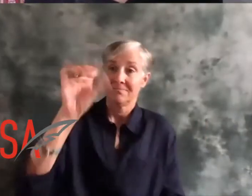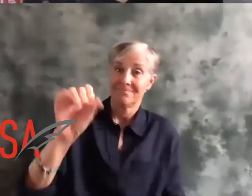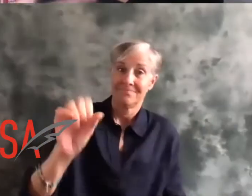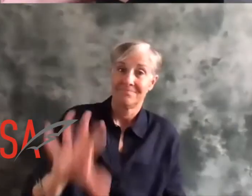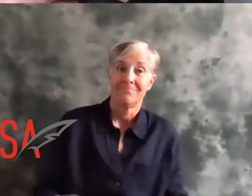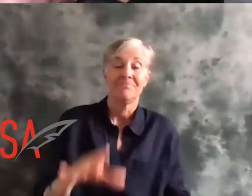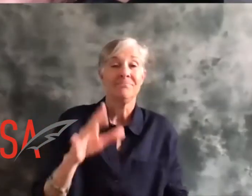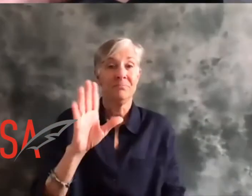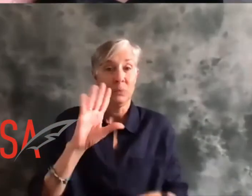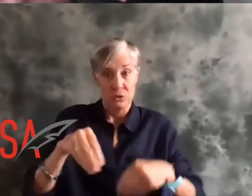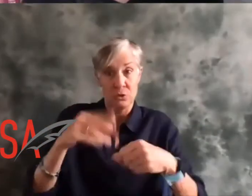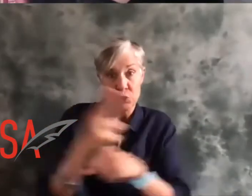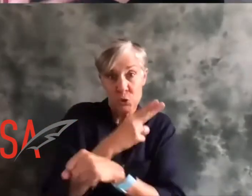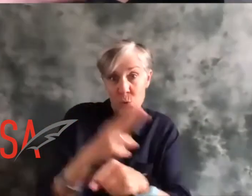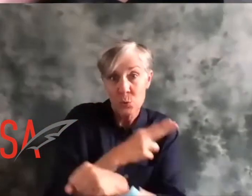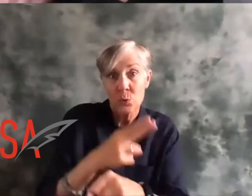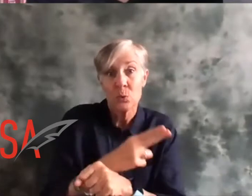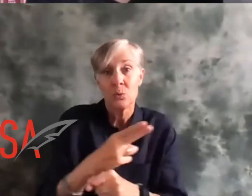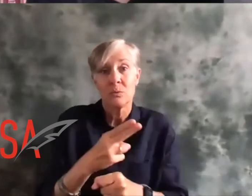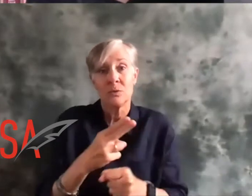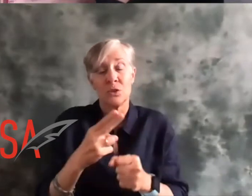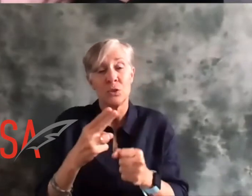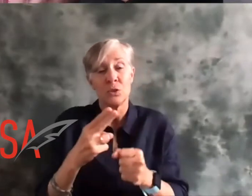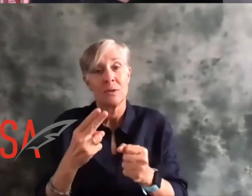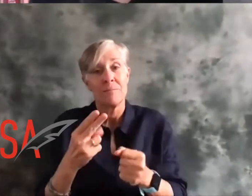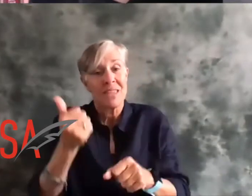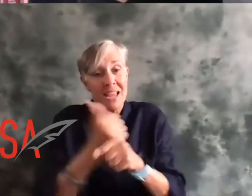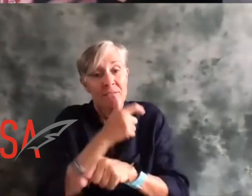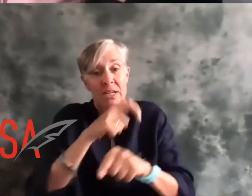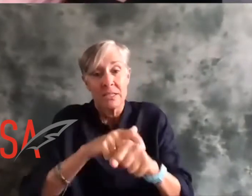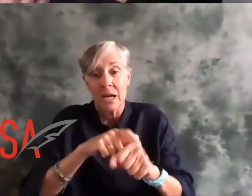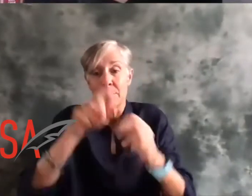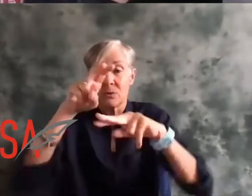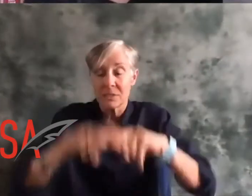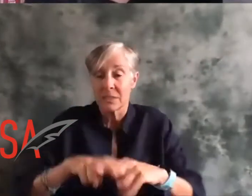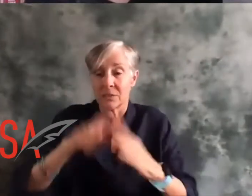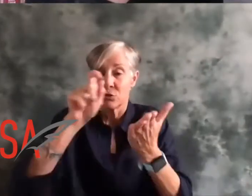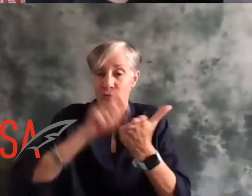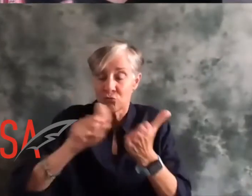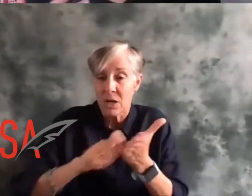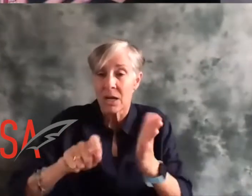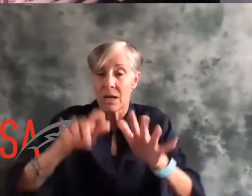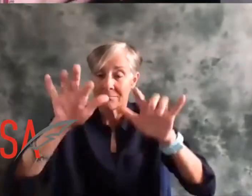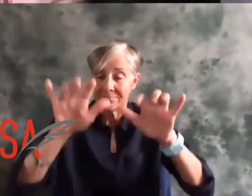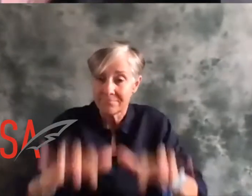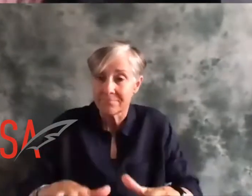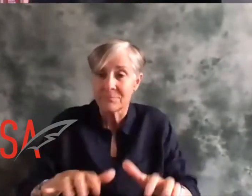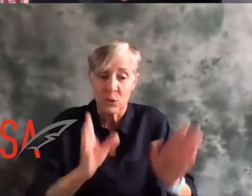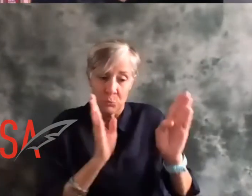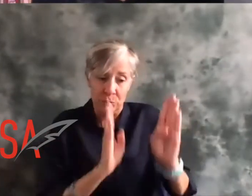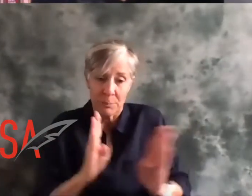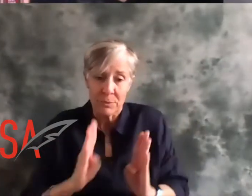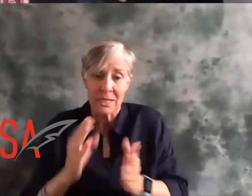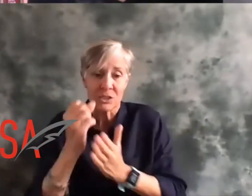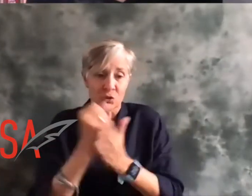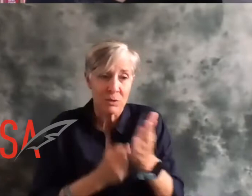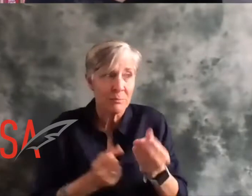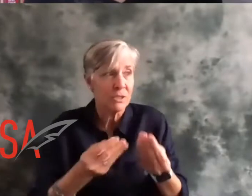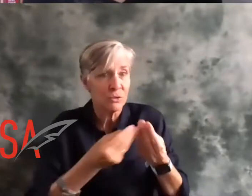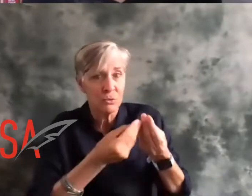today to spur your thinking every time you're sitting down to write, every time you're prepping something to give out,